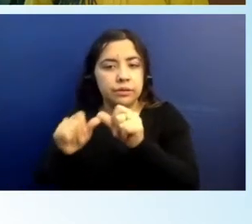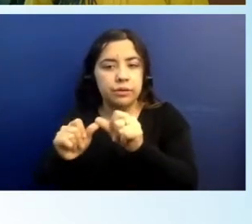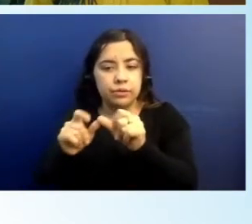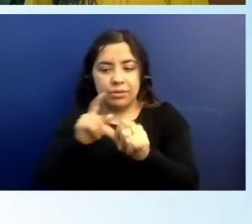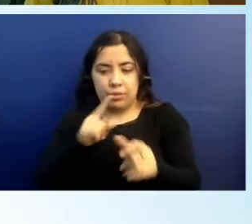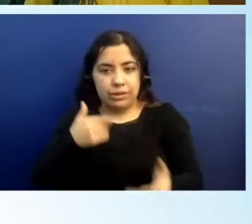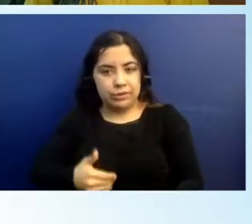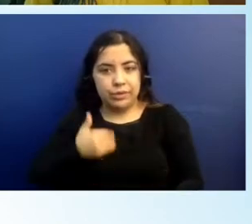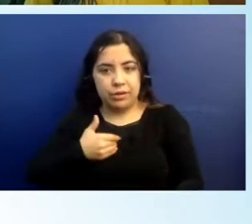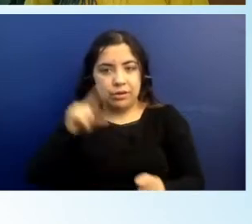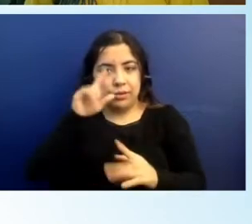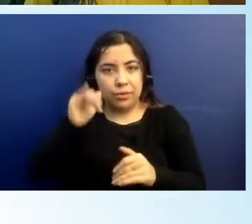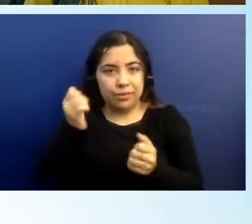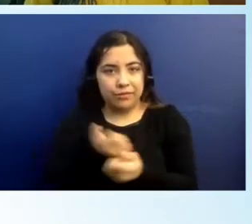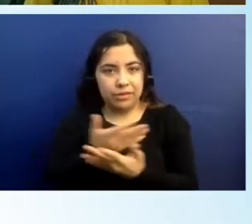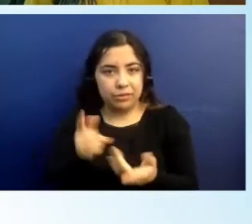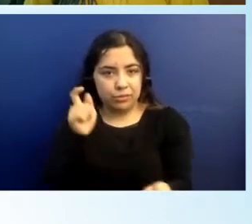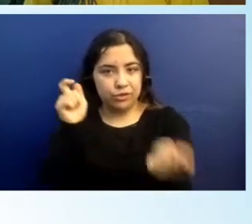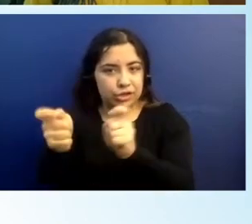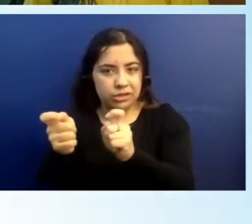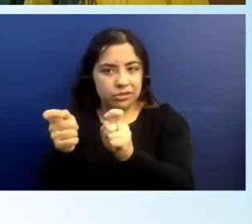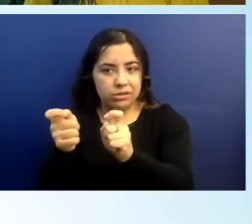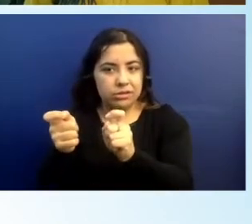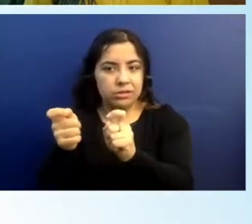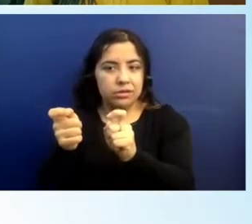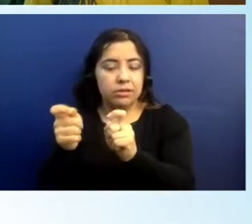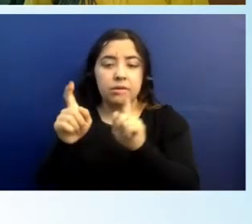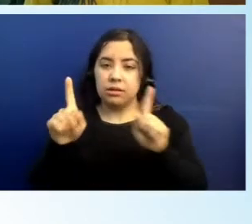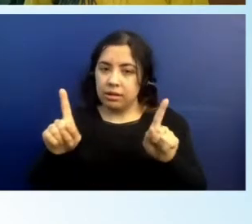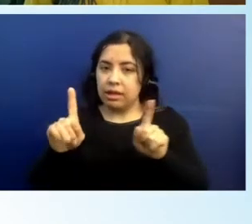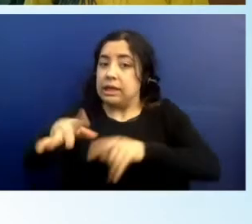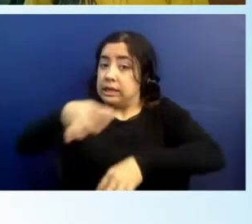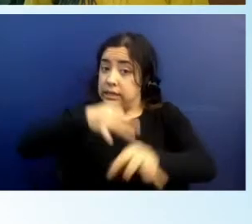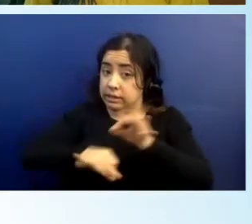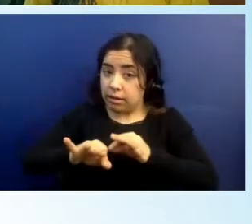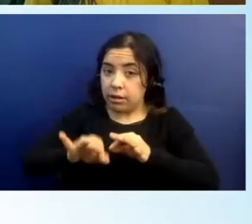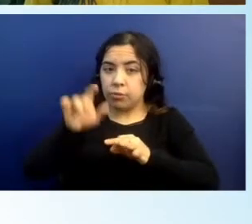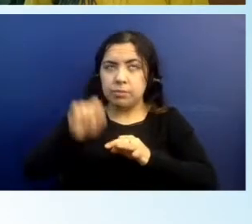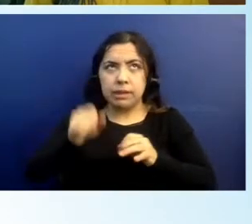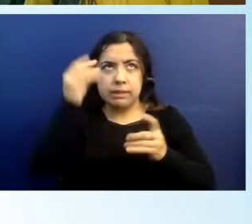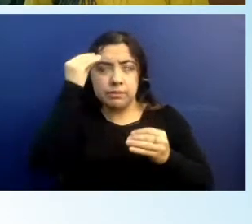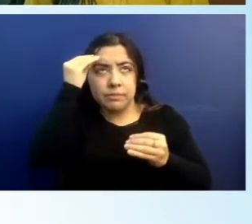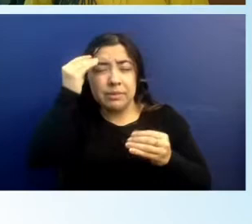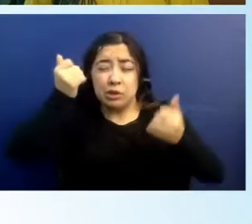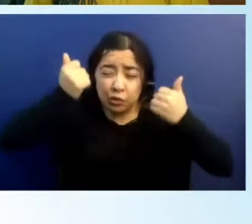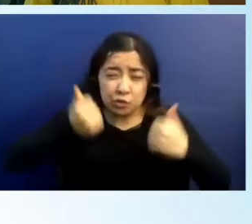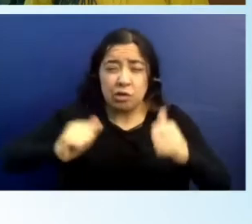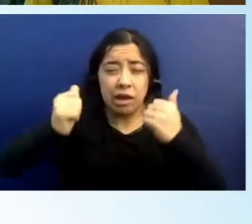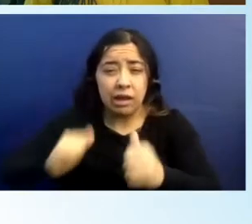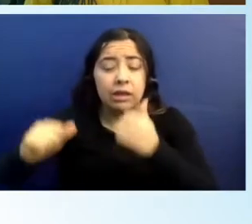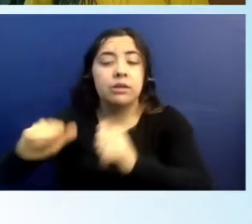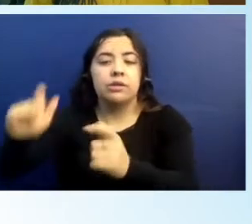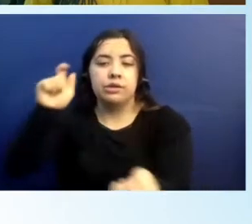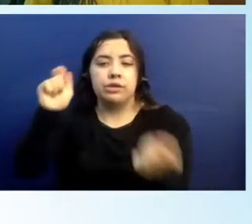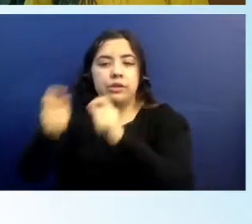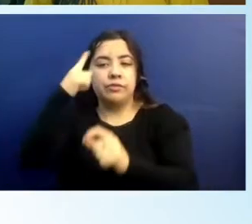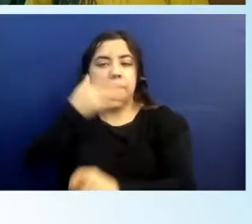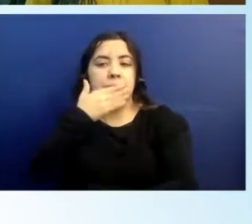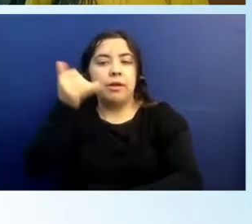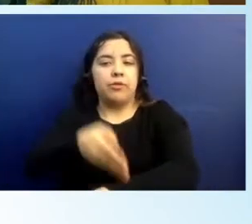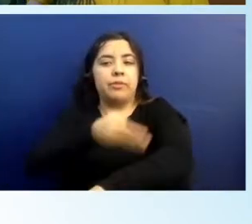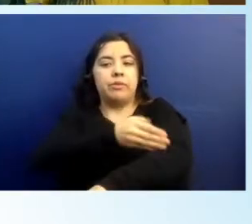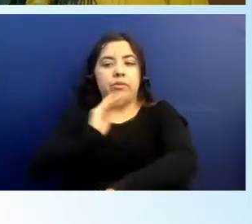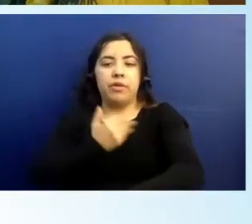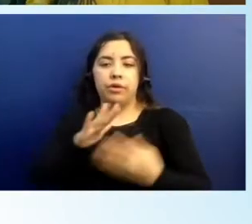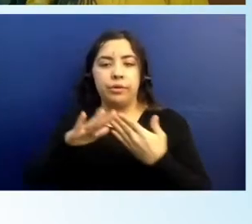and hope that things will change. Instead, we must make viable attempts at change for the betterment of our communities,